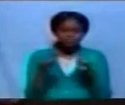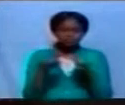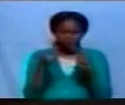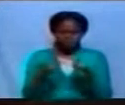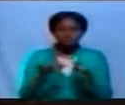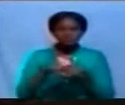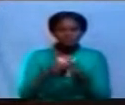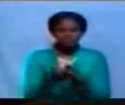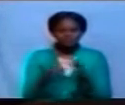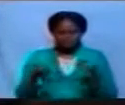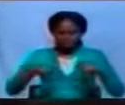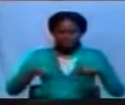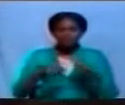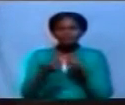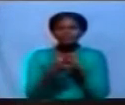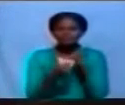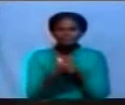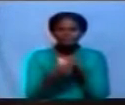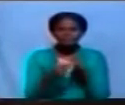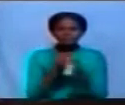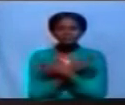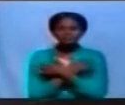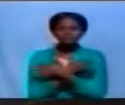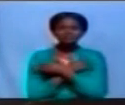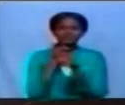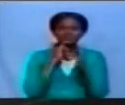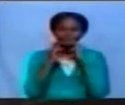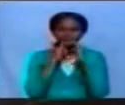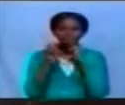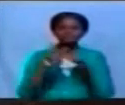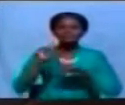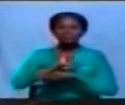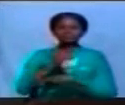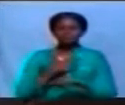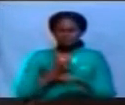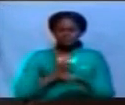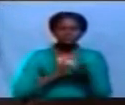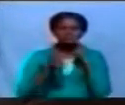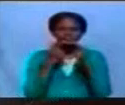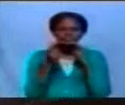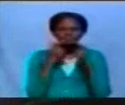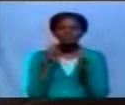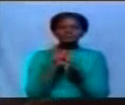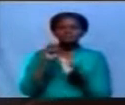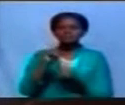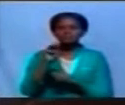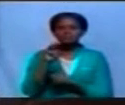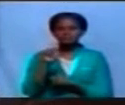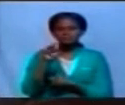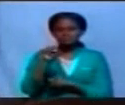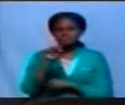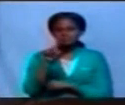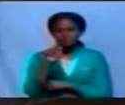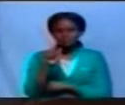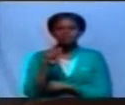to domestic savings. On Sunday Interview today, I speak to Mr. Leonard Mwanza, Chief Executive Officer at the Bankers